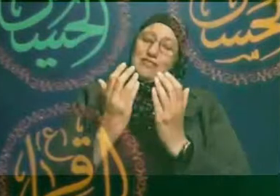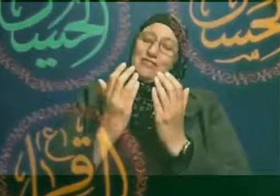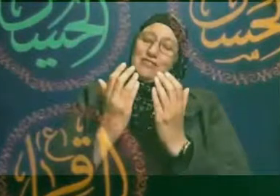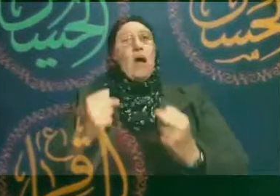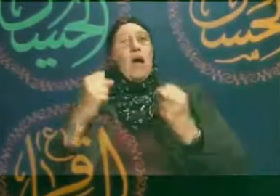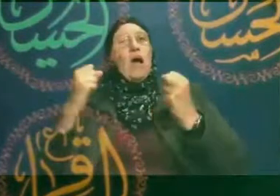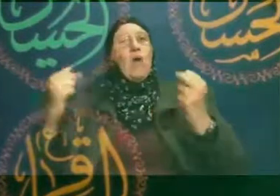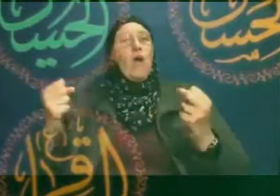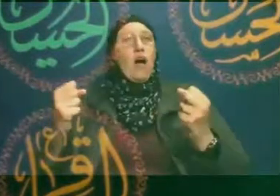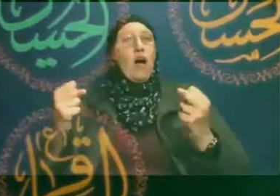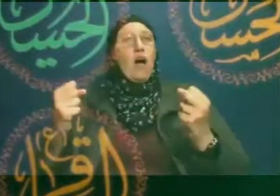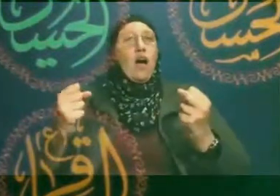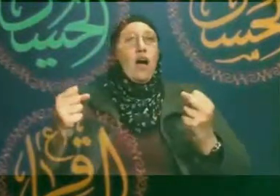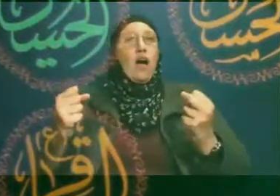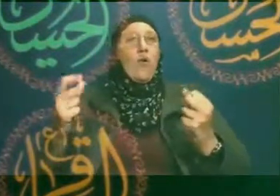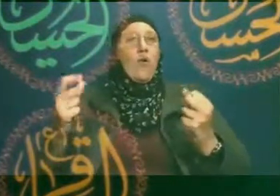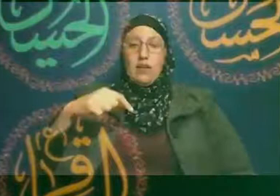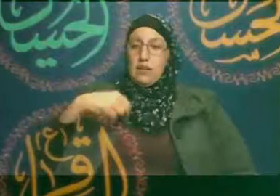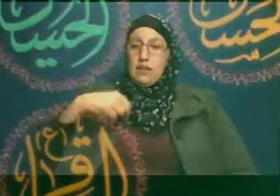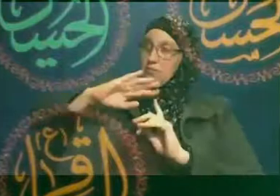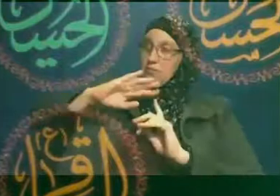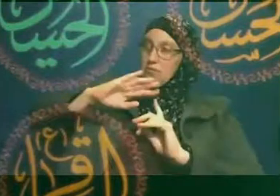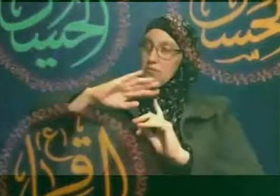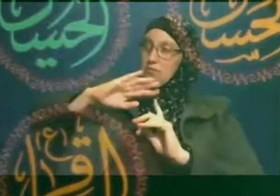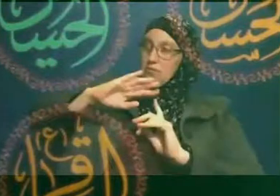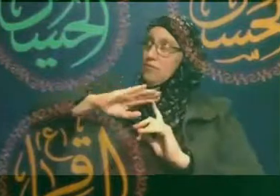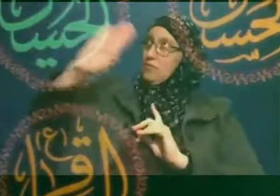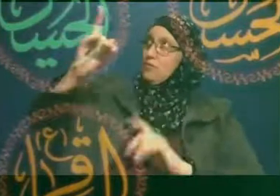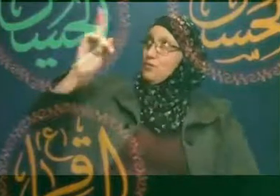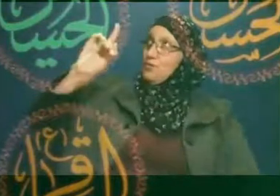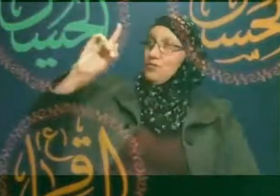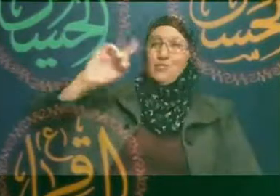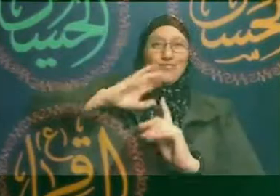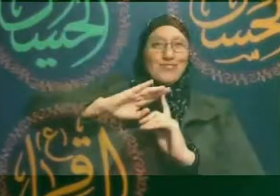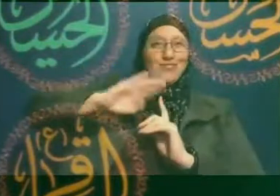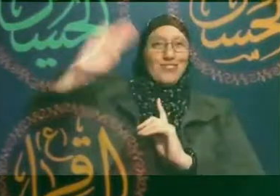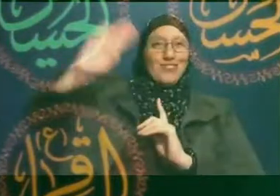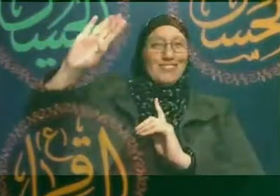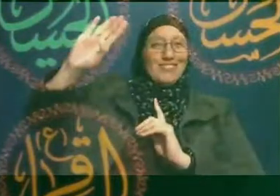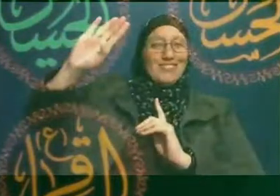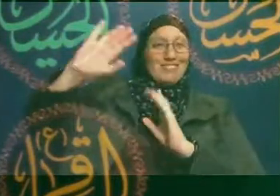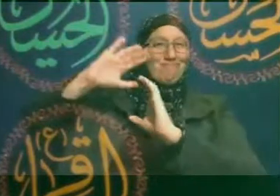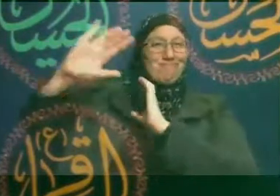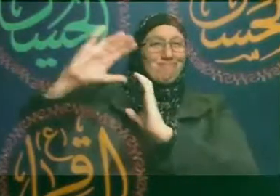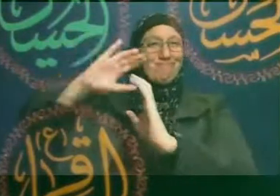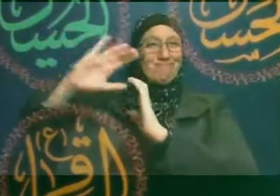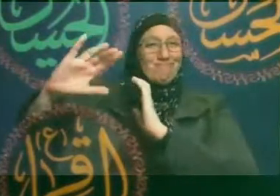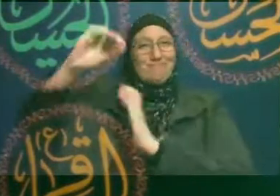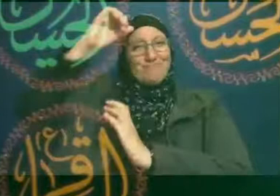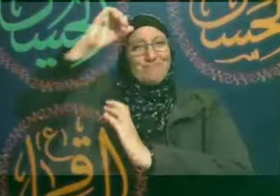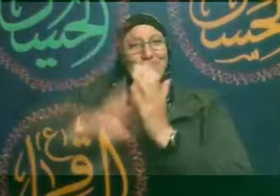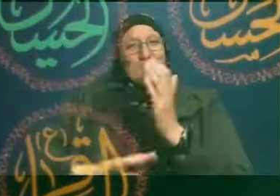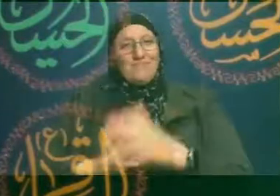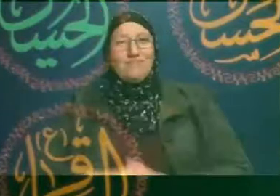direct knowledge to God, experimental knowledge to God. And once you experience that, and by the grace of God,